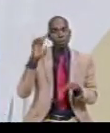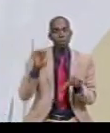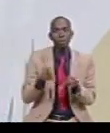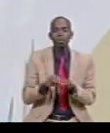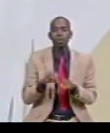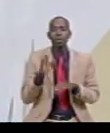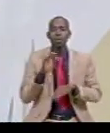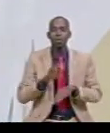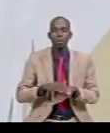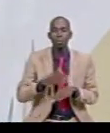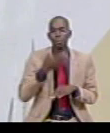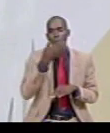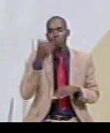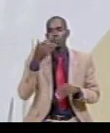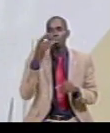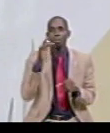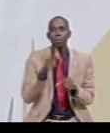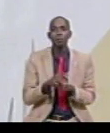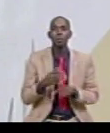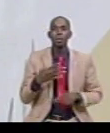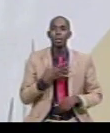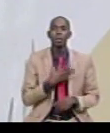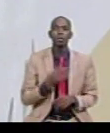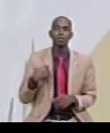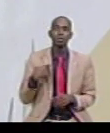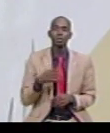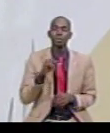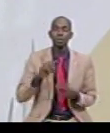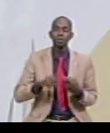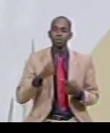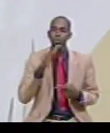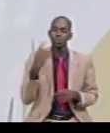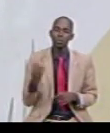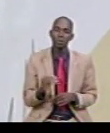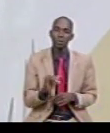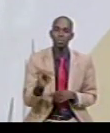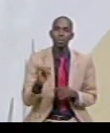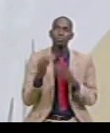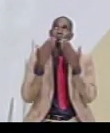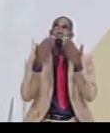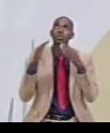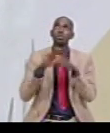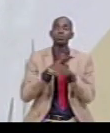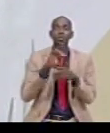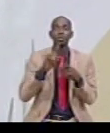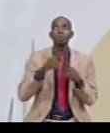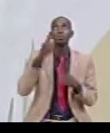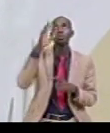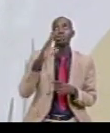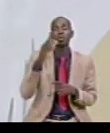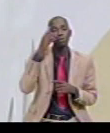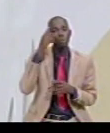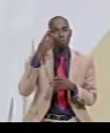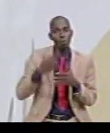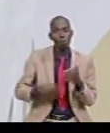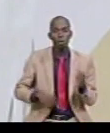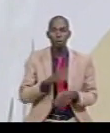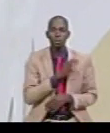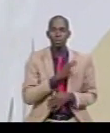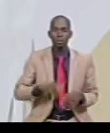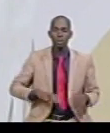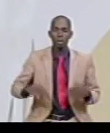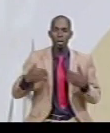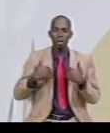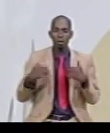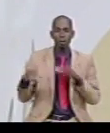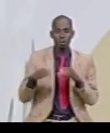better promises. And we need to be forever grateful to God for what Christ has done. In him, we have